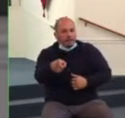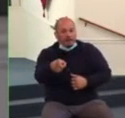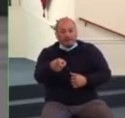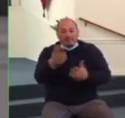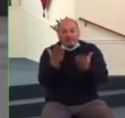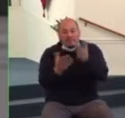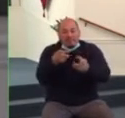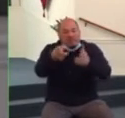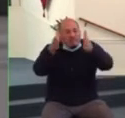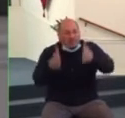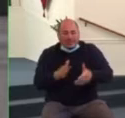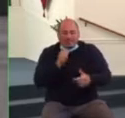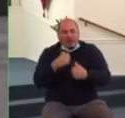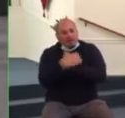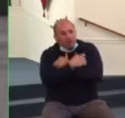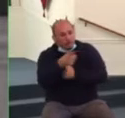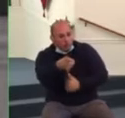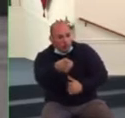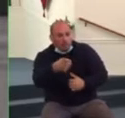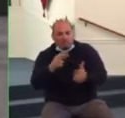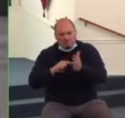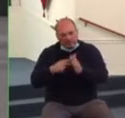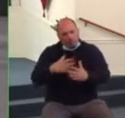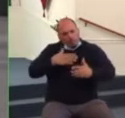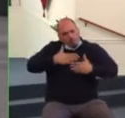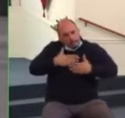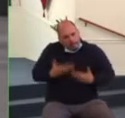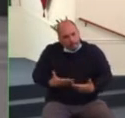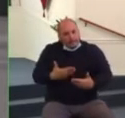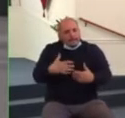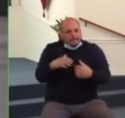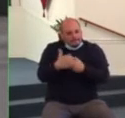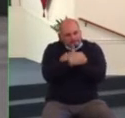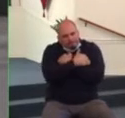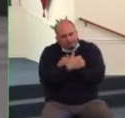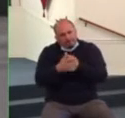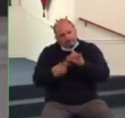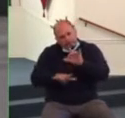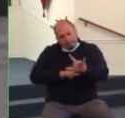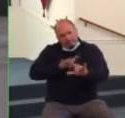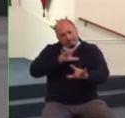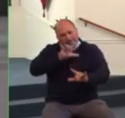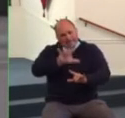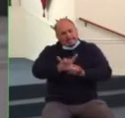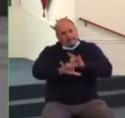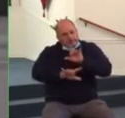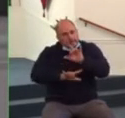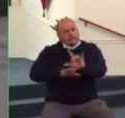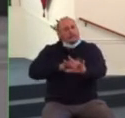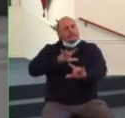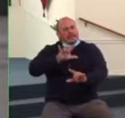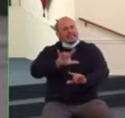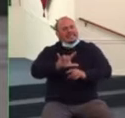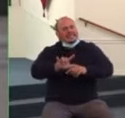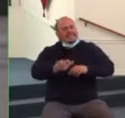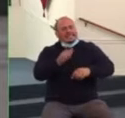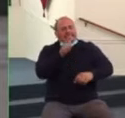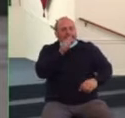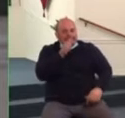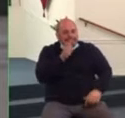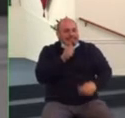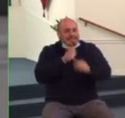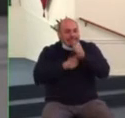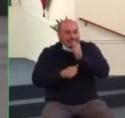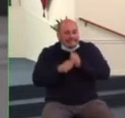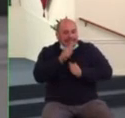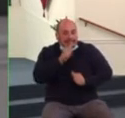you, who is not worthy of your love. It's a great burden, but that is a cross that we're willing to bear for Jesus.